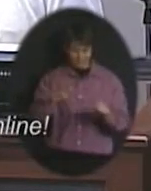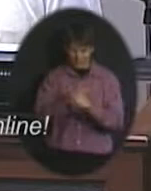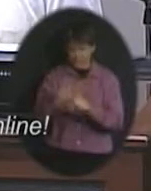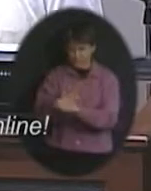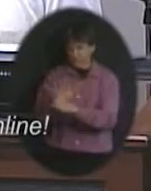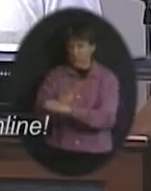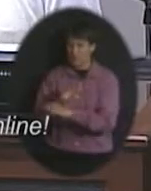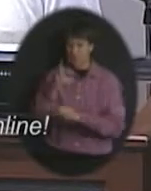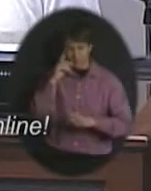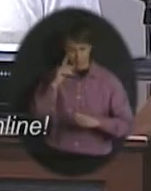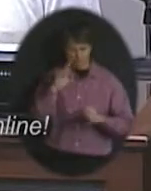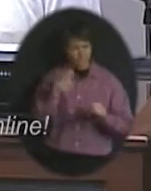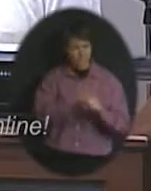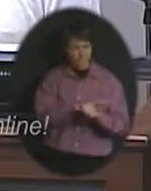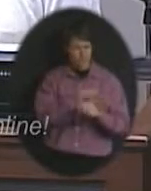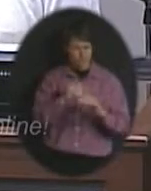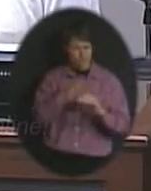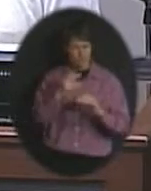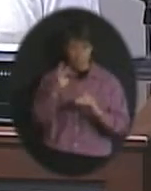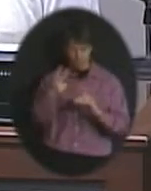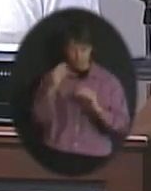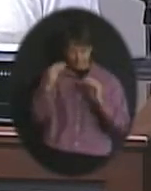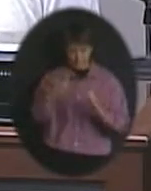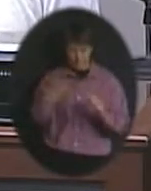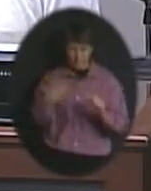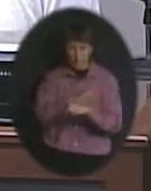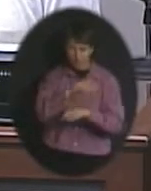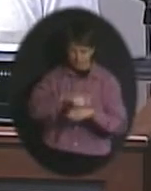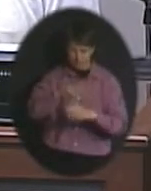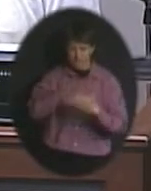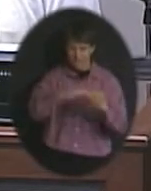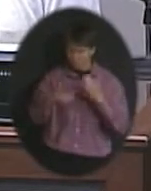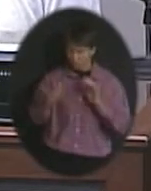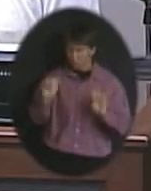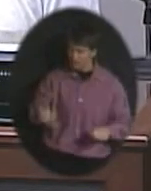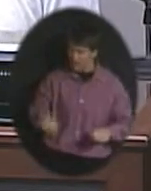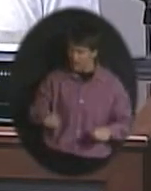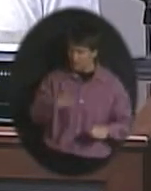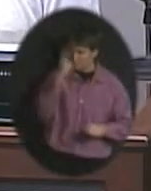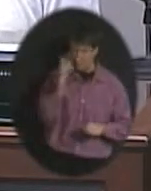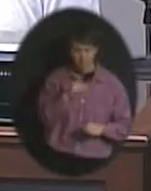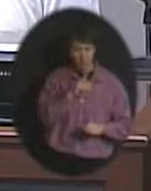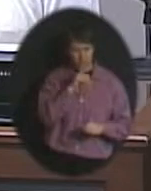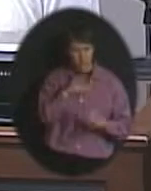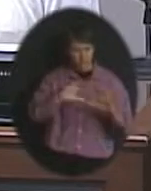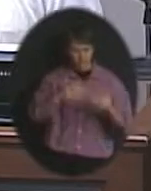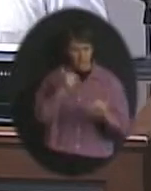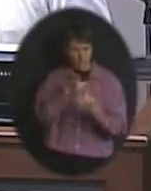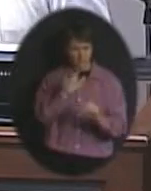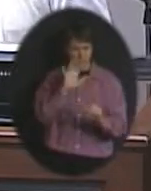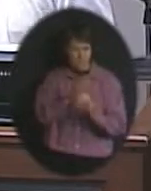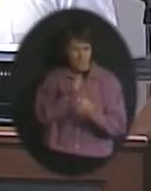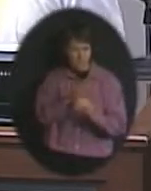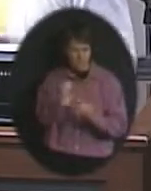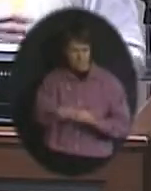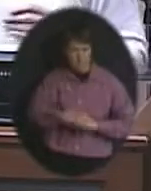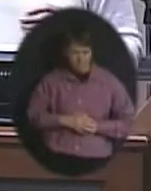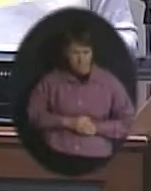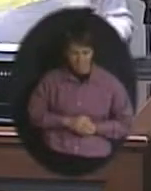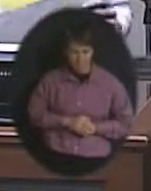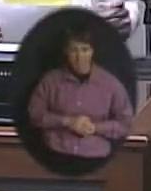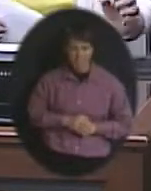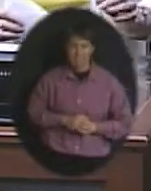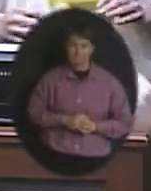probably at least two teachers' full-time schedules. It's a very popular class with kids, yes.